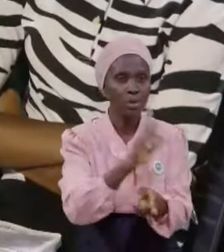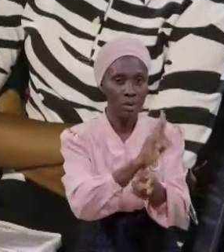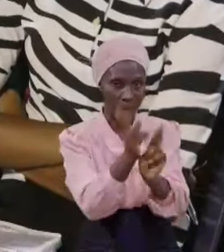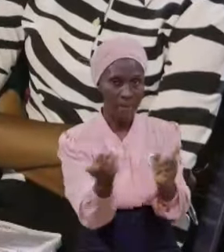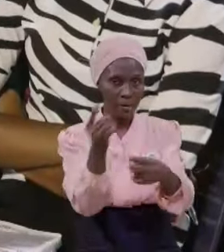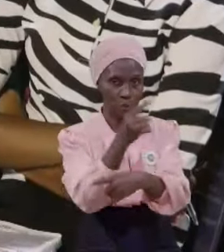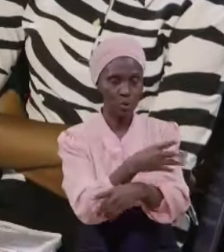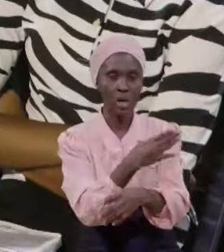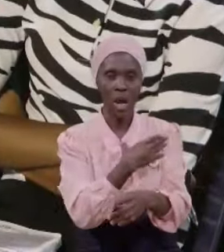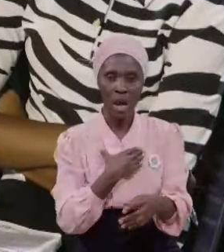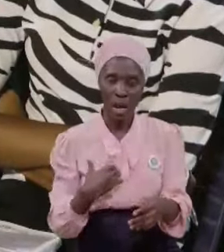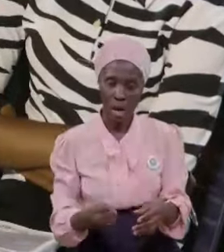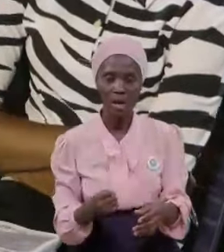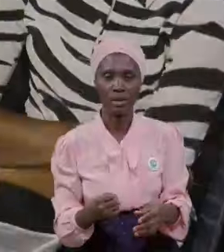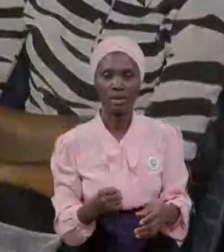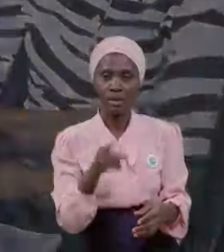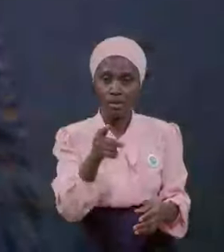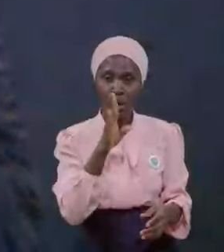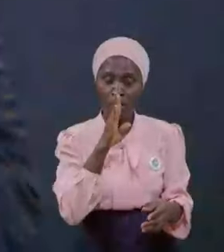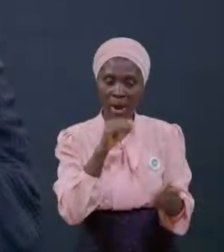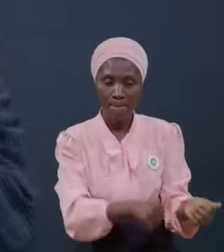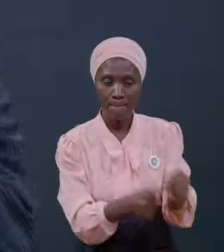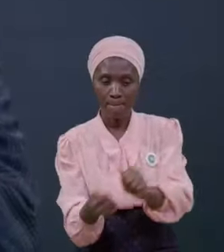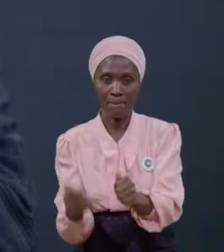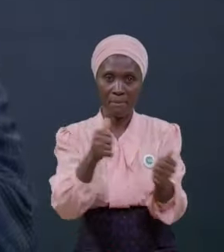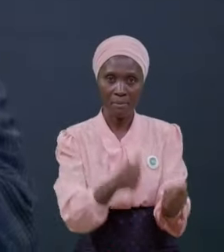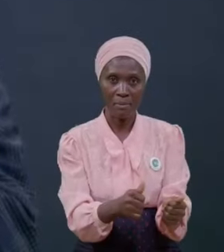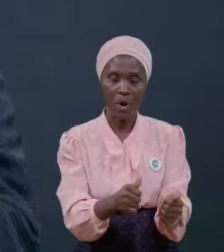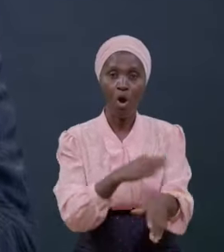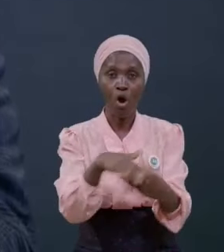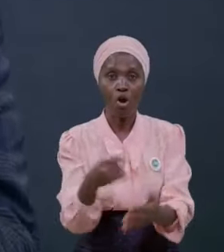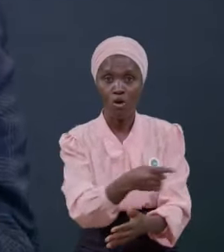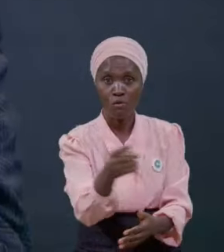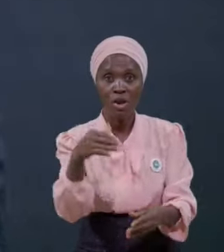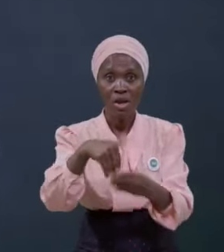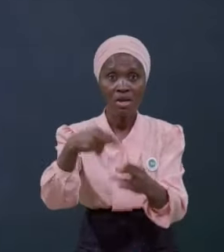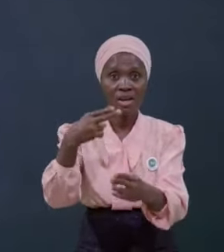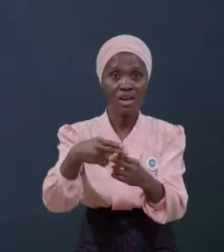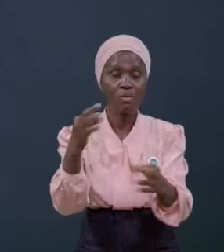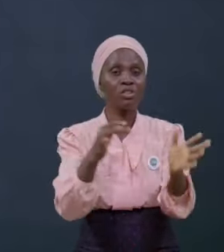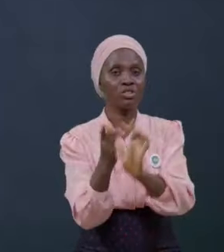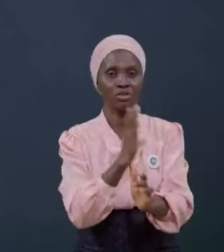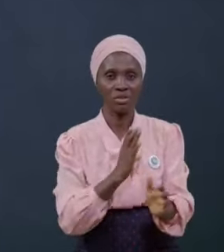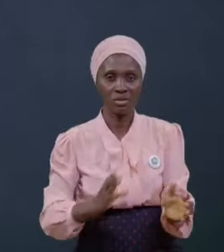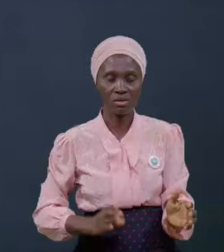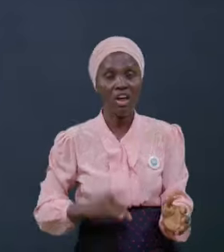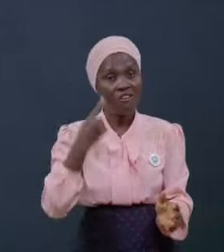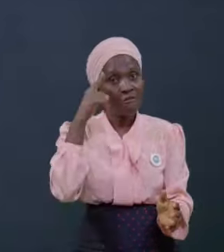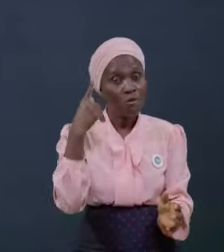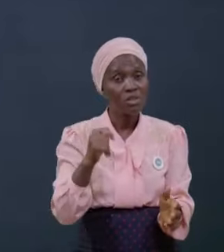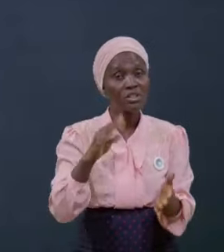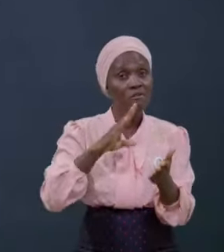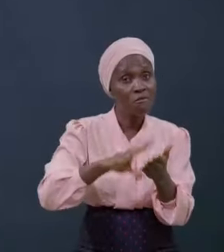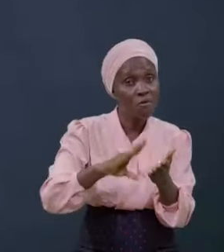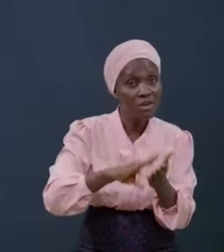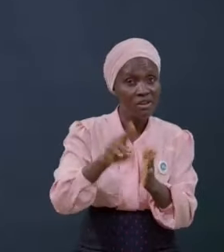the name of Jesus Christ for the remission, for the forgiveness, for the cleansing, for